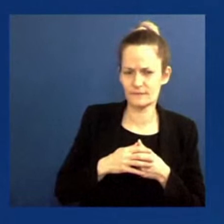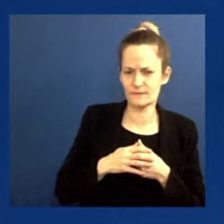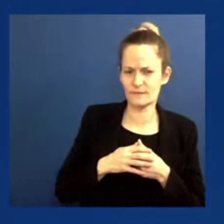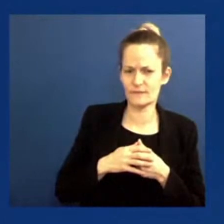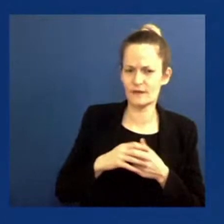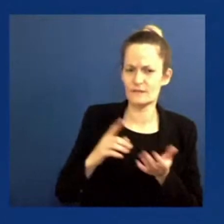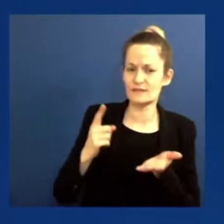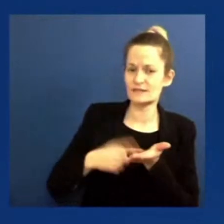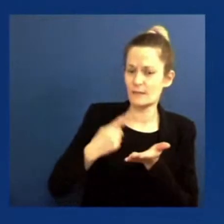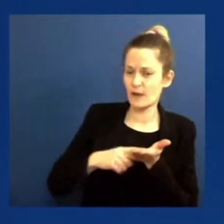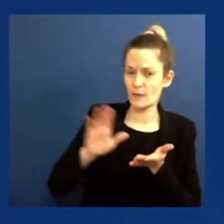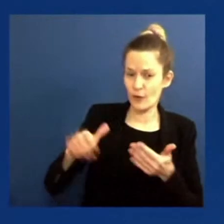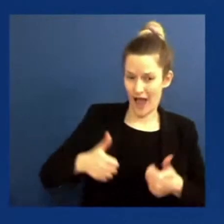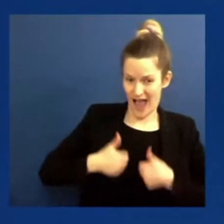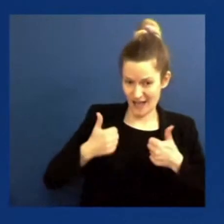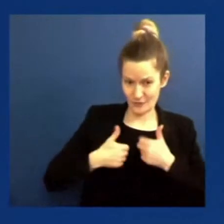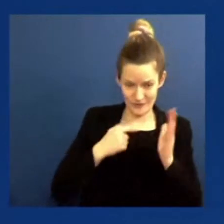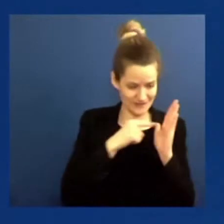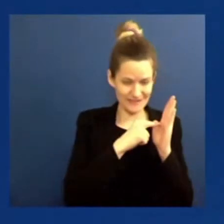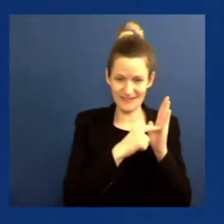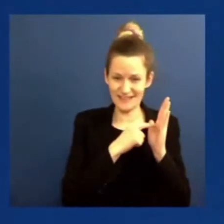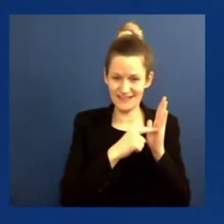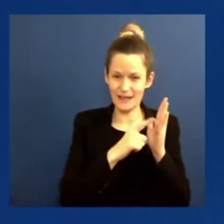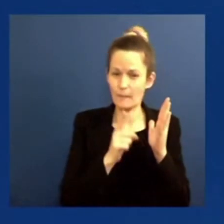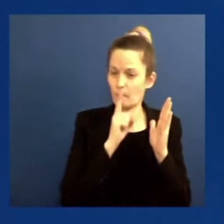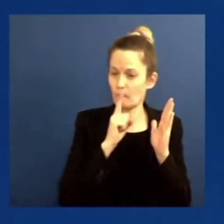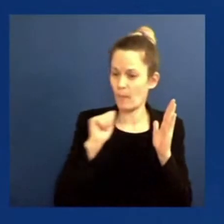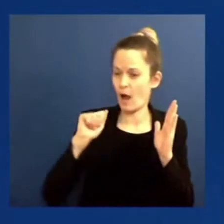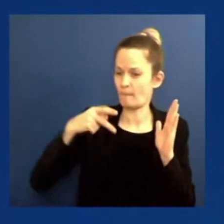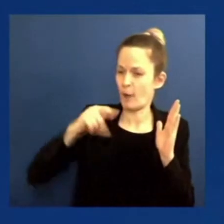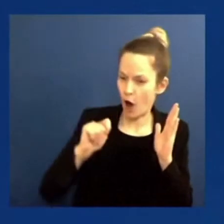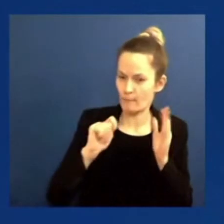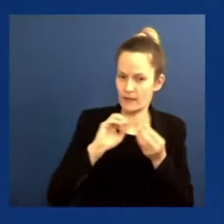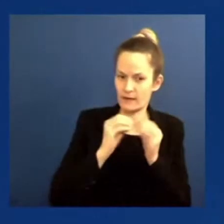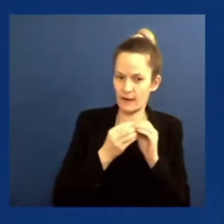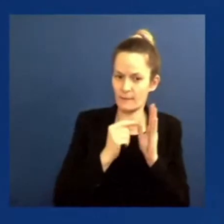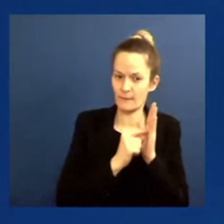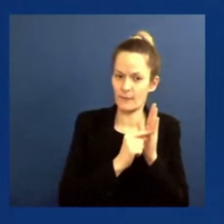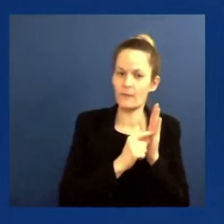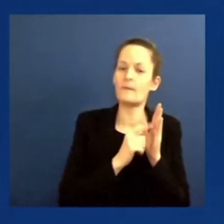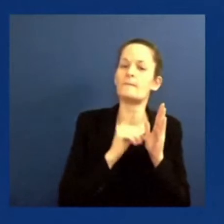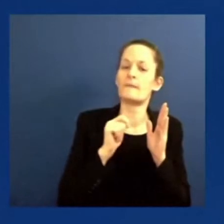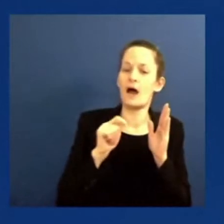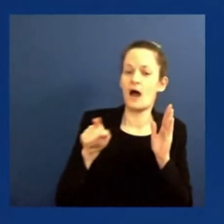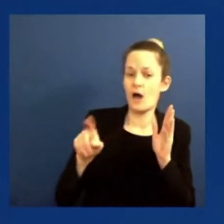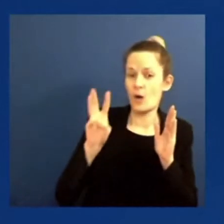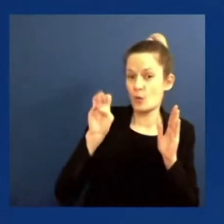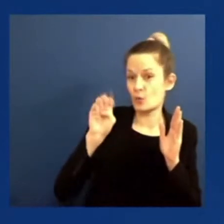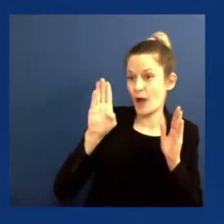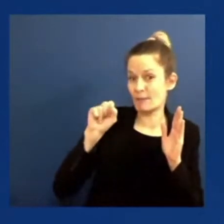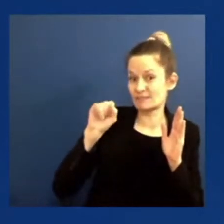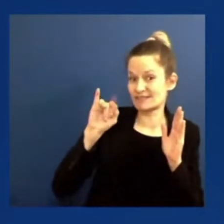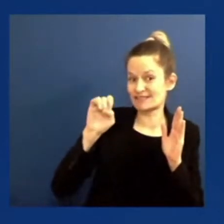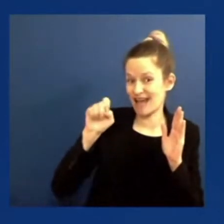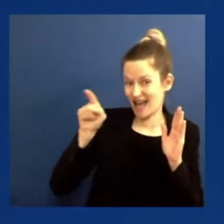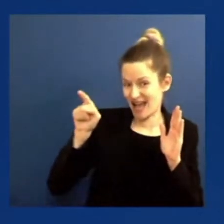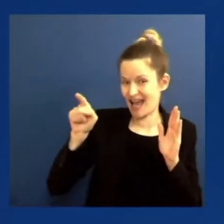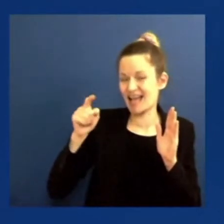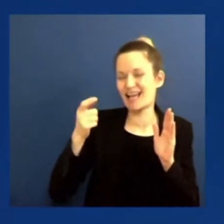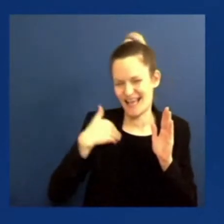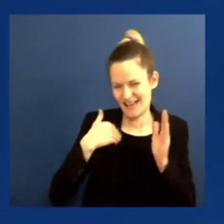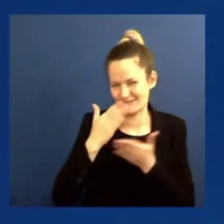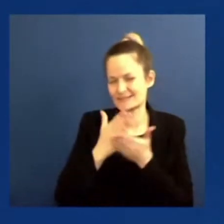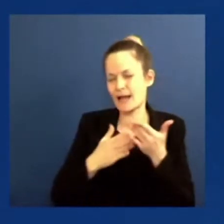its database, and they're working to fix that issue and are helping people through that process. But I want to emphasize it's a very, very